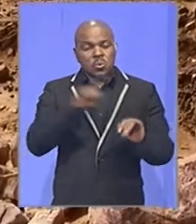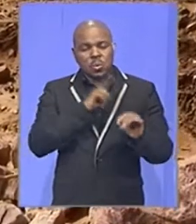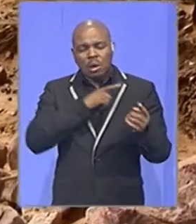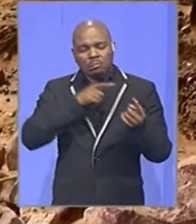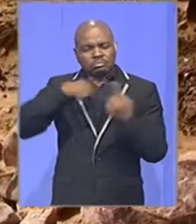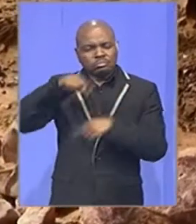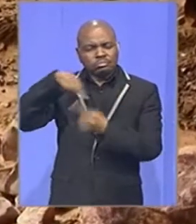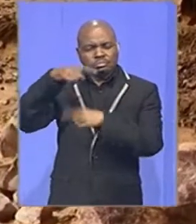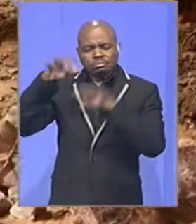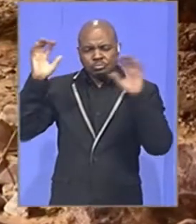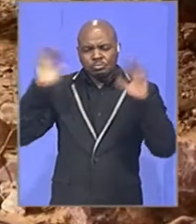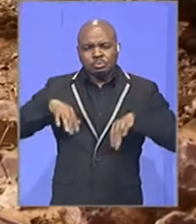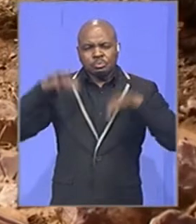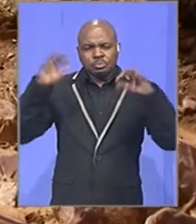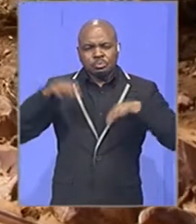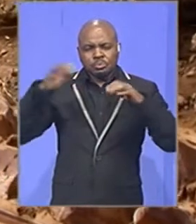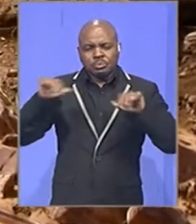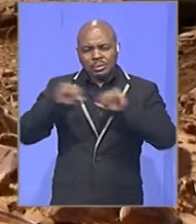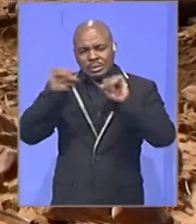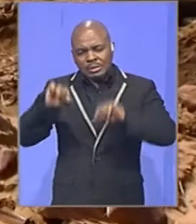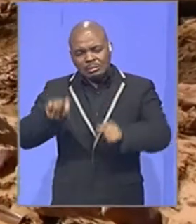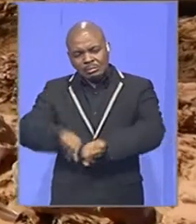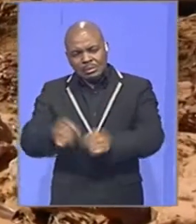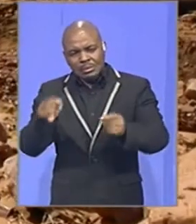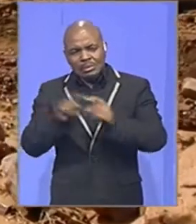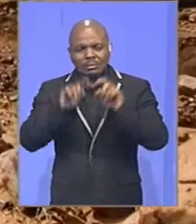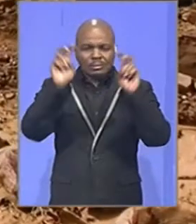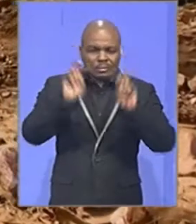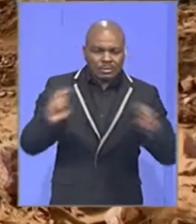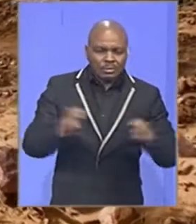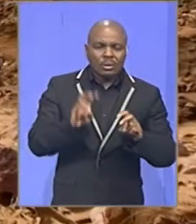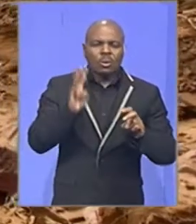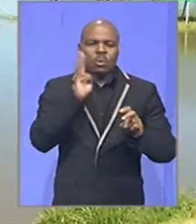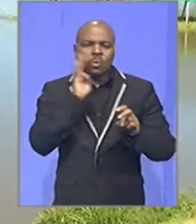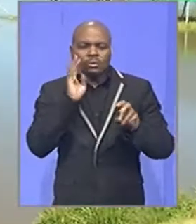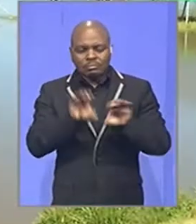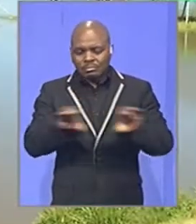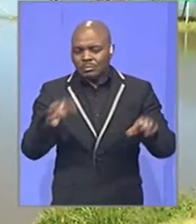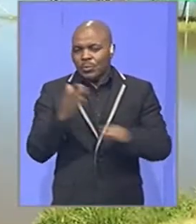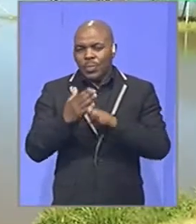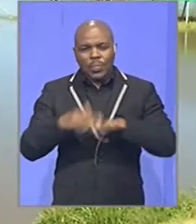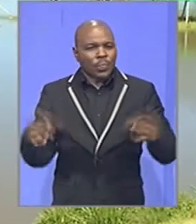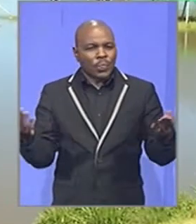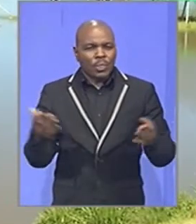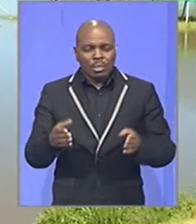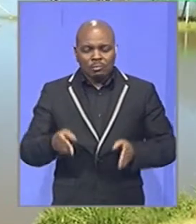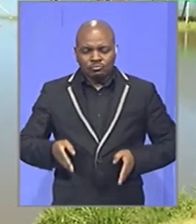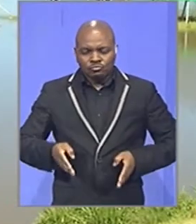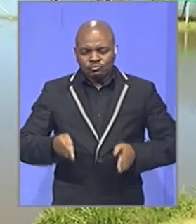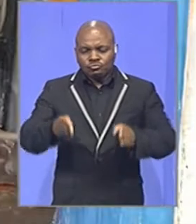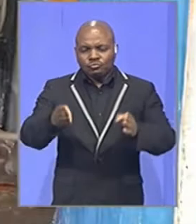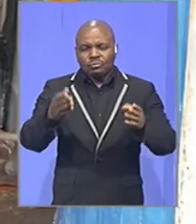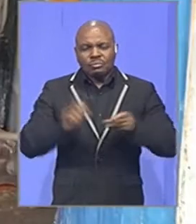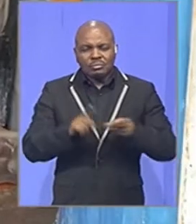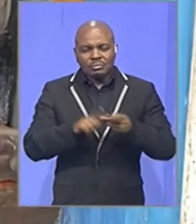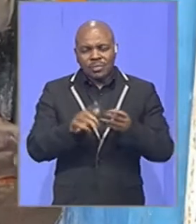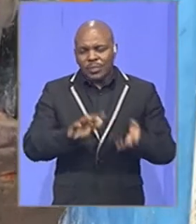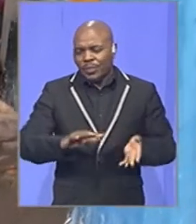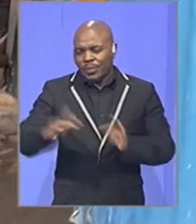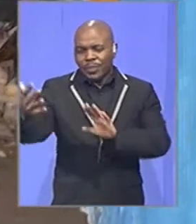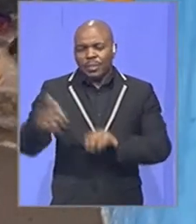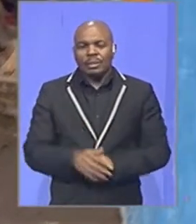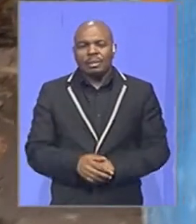sentše metheokgoparara, mohlagase le diphaephe tša meetse ga di šome. Ditsela tše kgolo di gogotšwe ke meetse. Ketelo ya